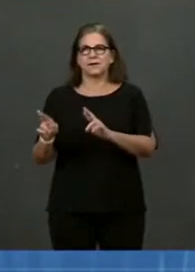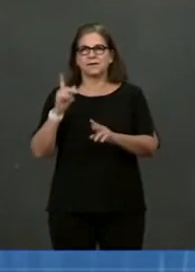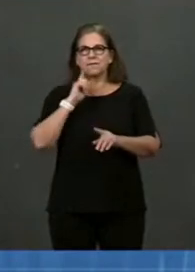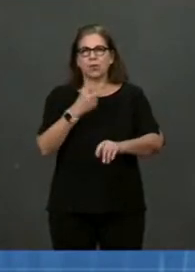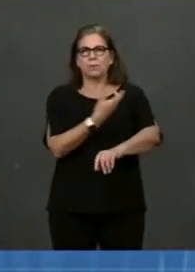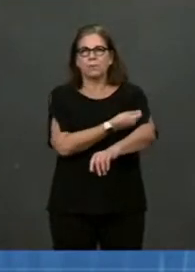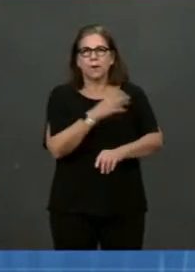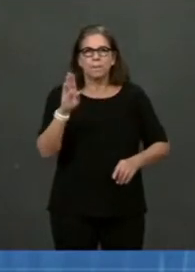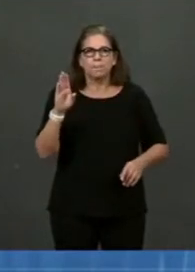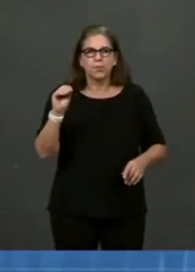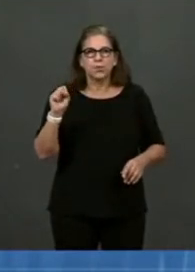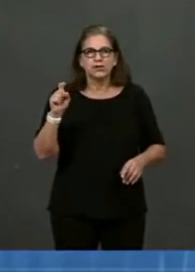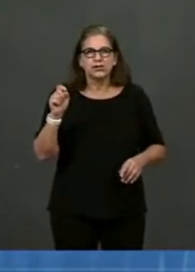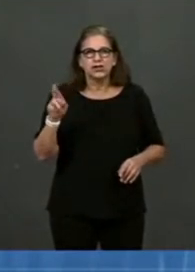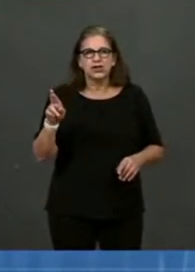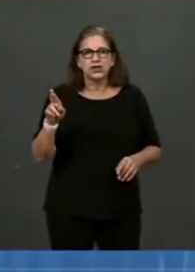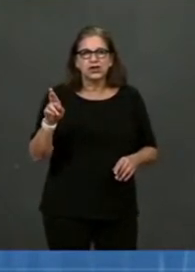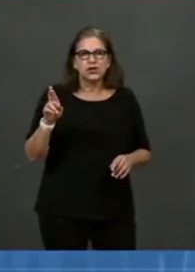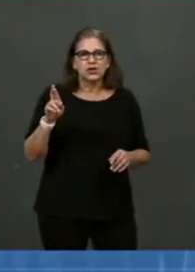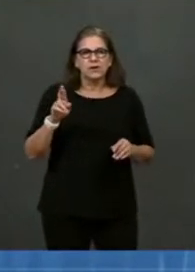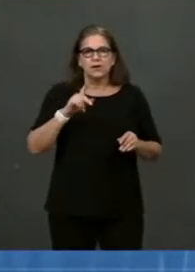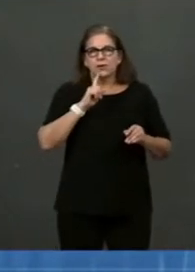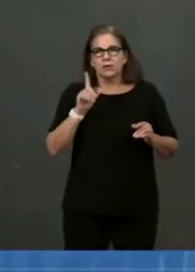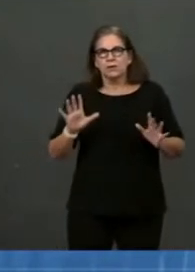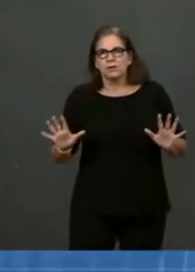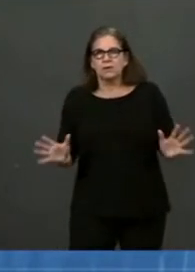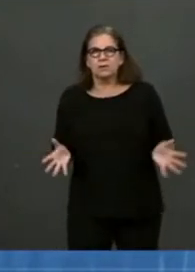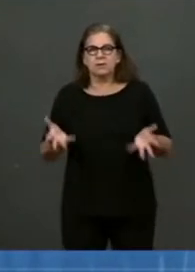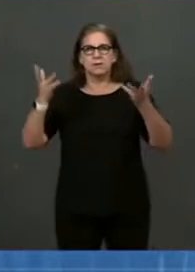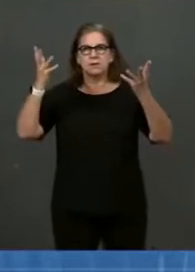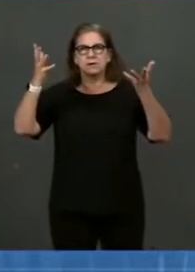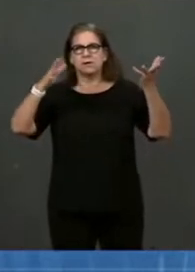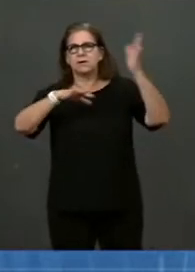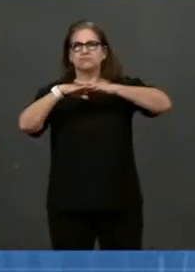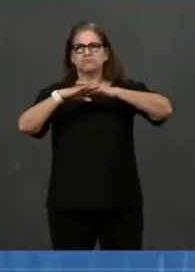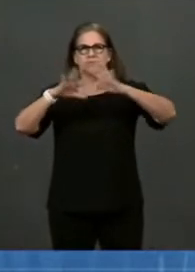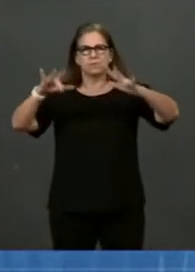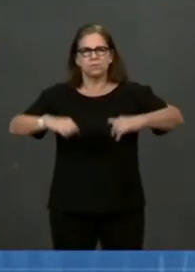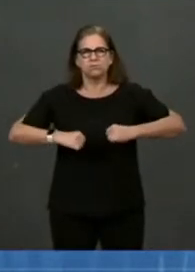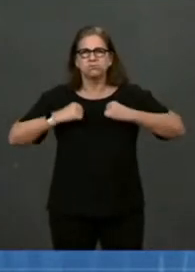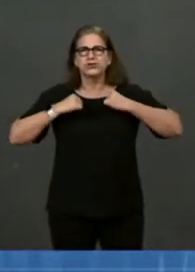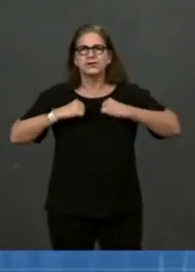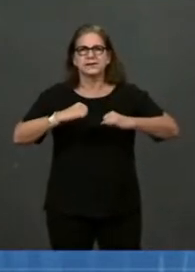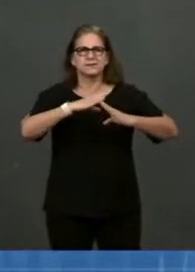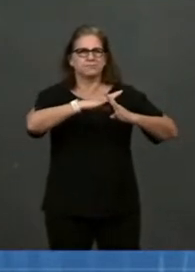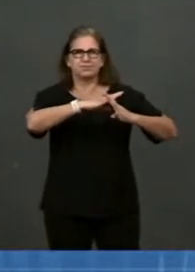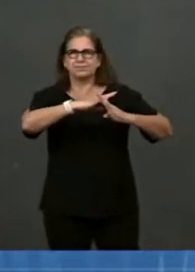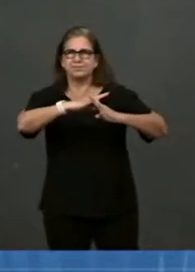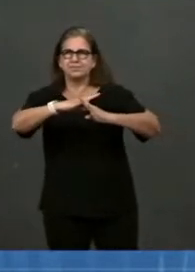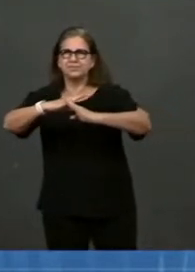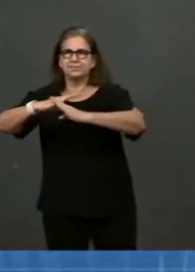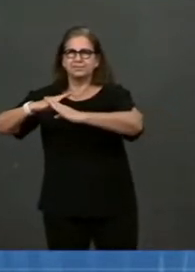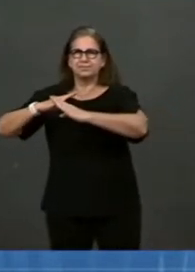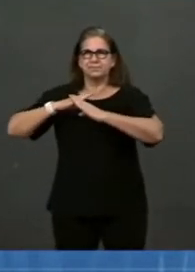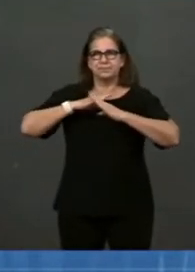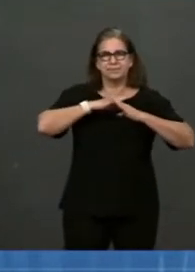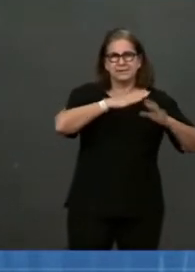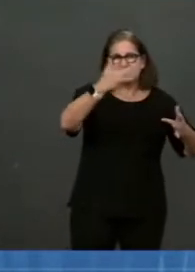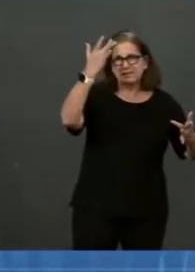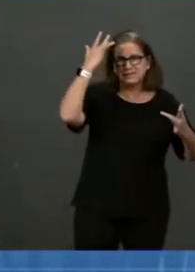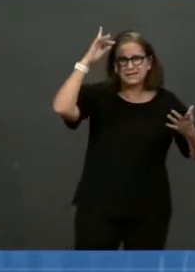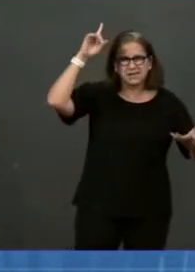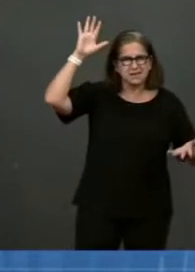and are a significant step forward in our fight against the virus. And to be clear, we are ready to execute on